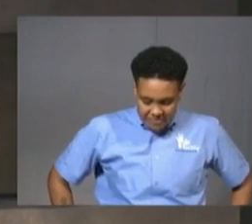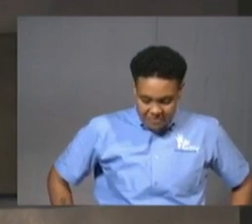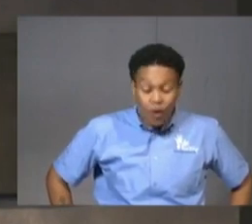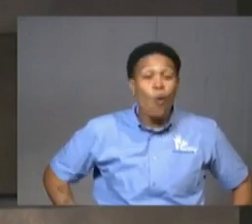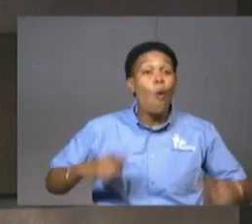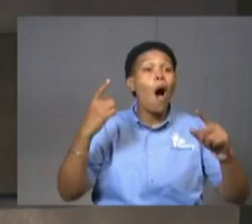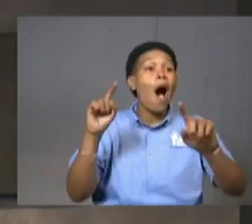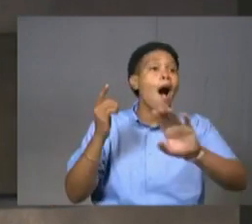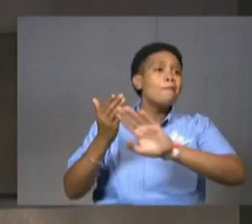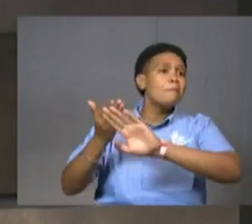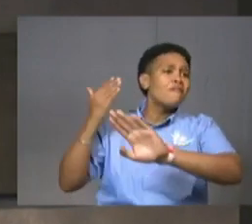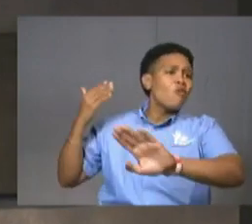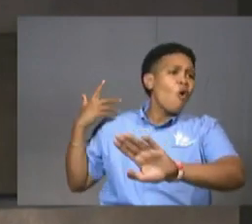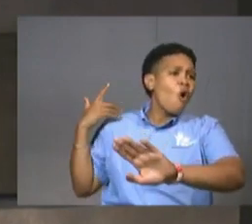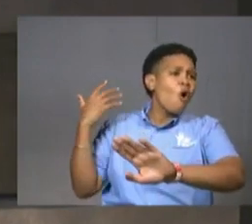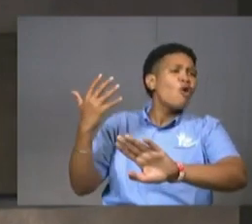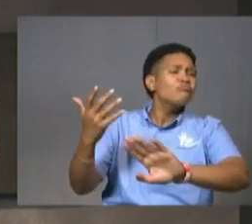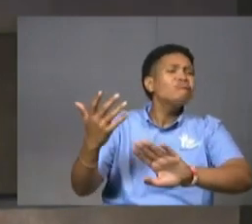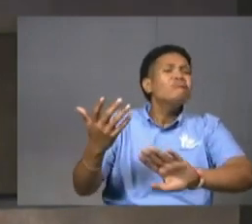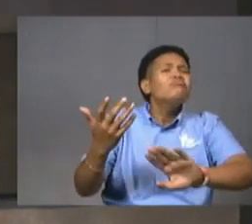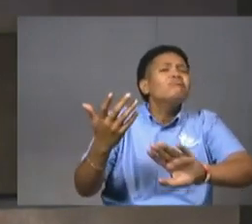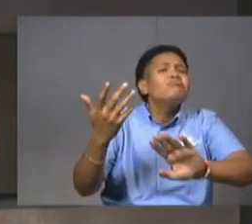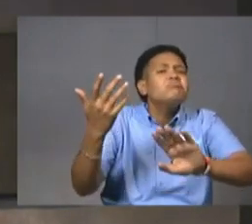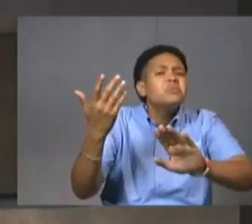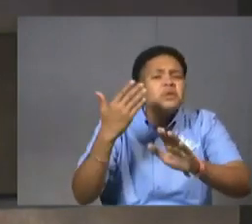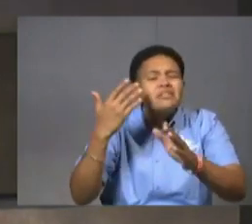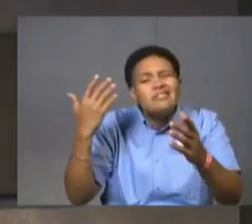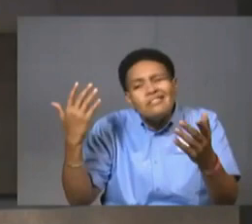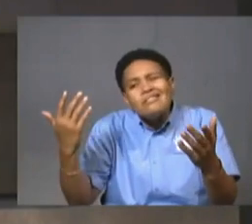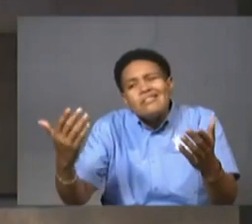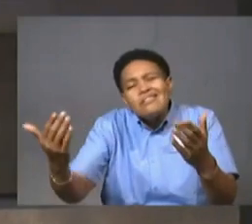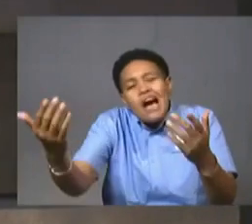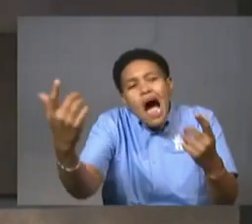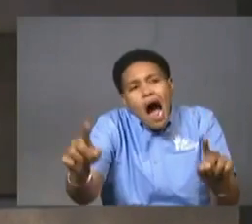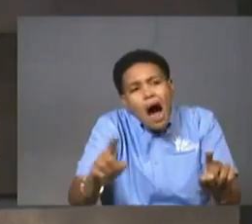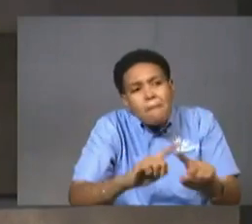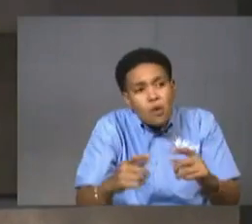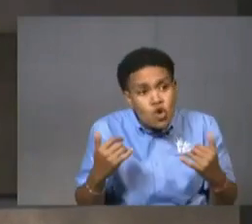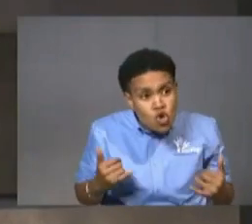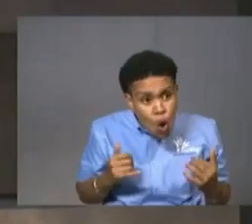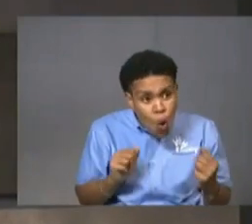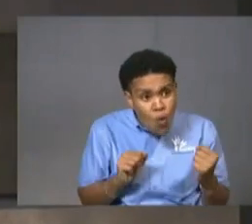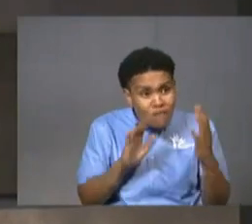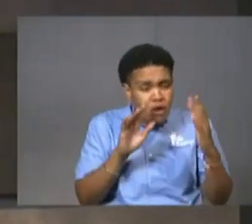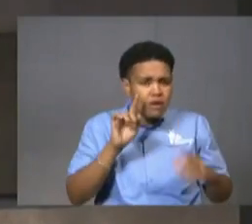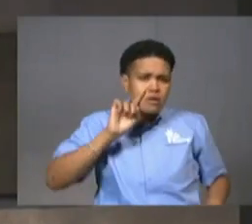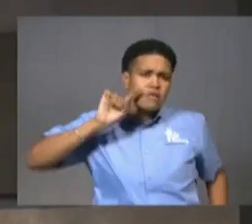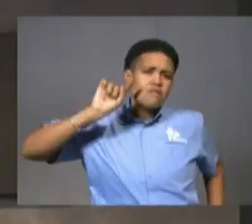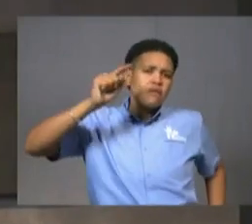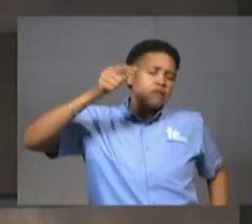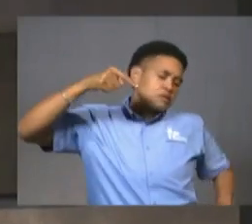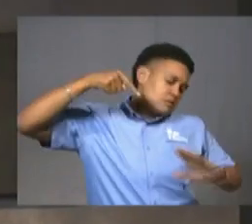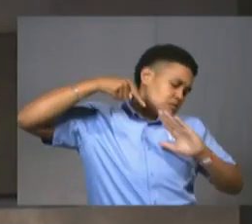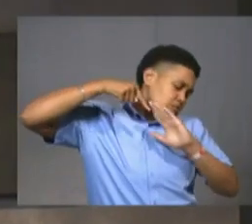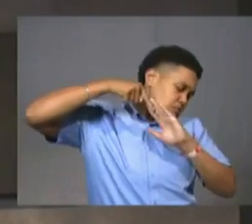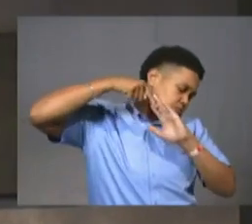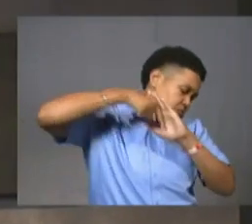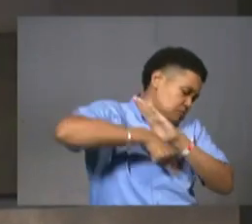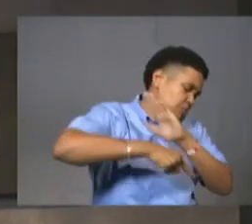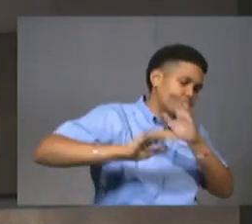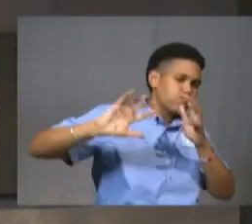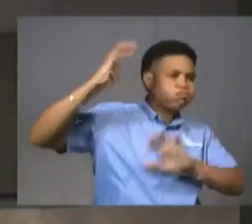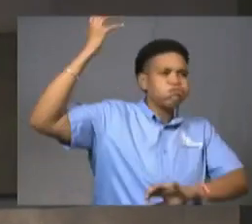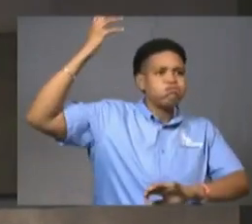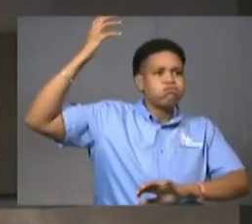good. But what we are facing now is the deepest crisis the country has ever been in.